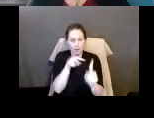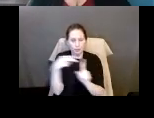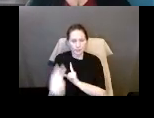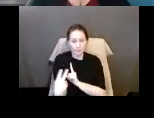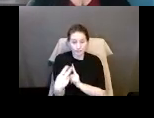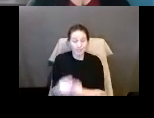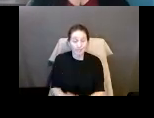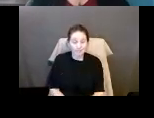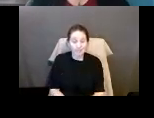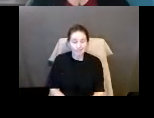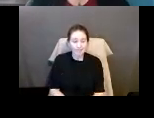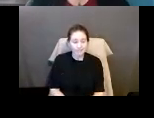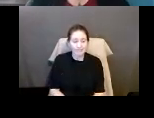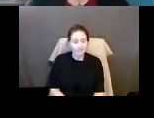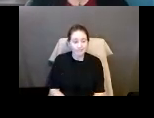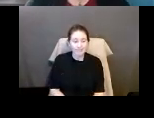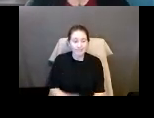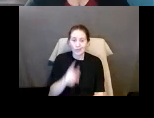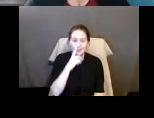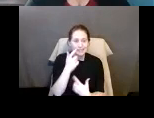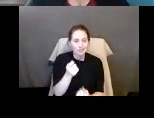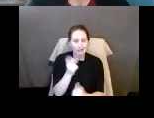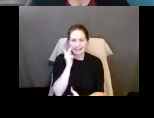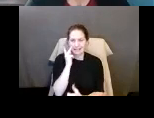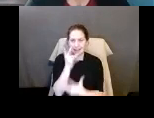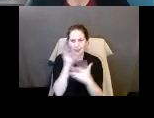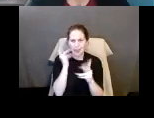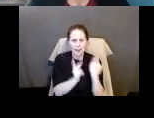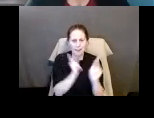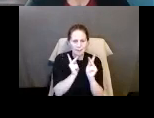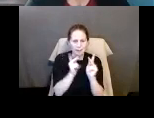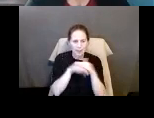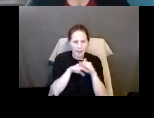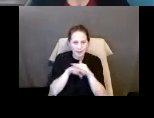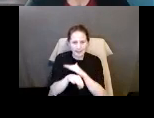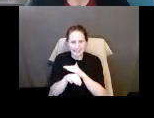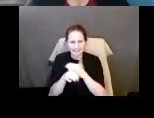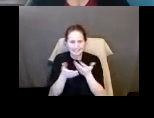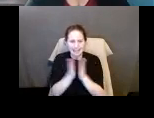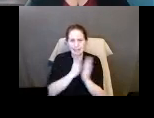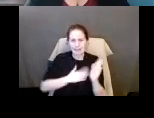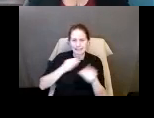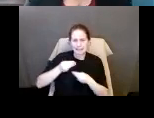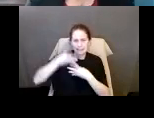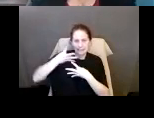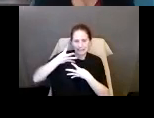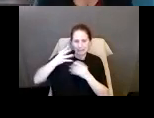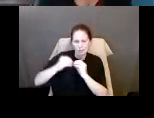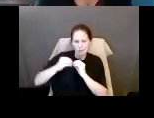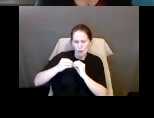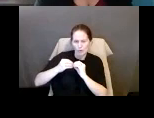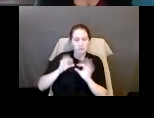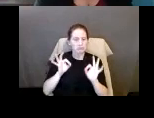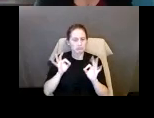well. So it's very interesting. And I see loads of people logging in now. So I'm going to keep this open longer. That's